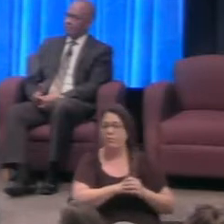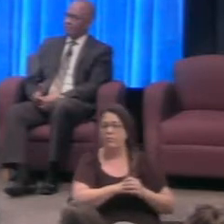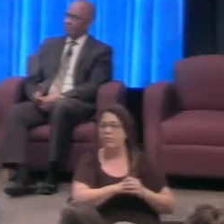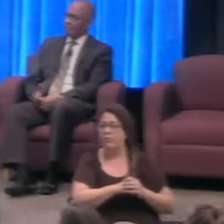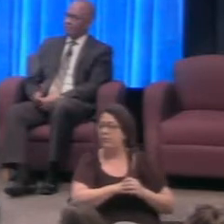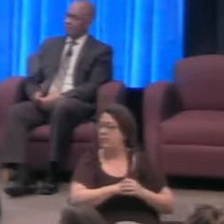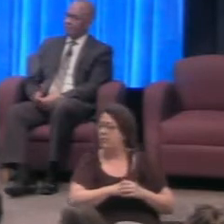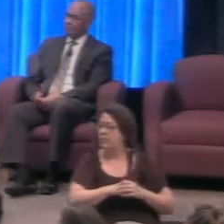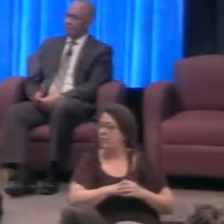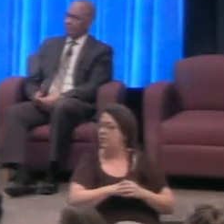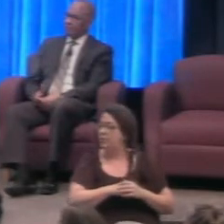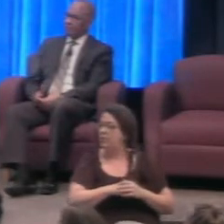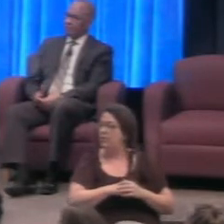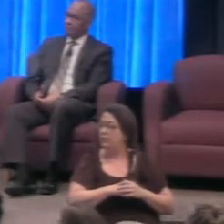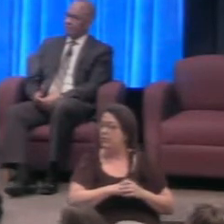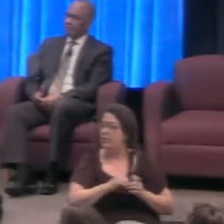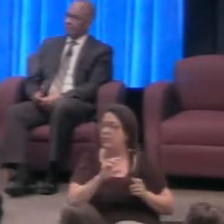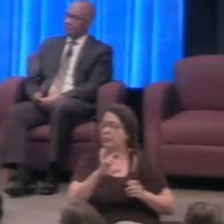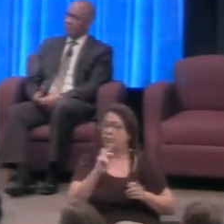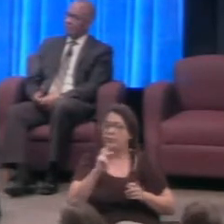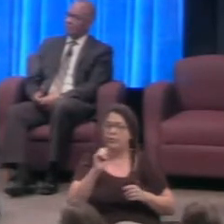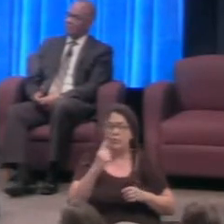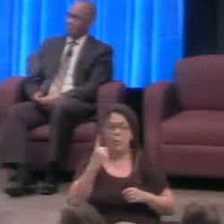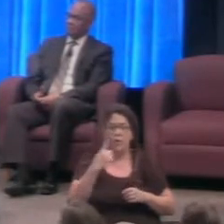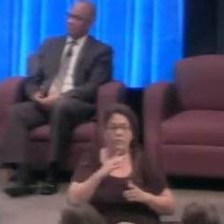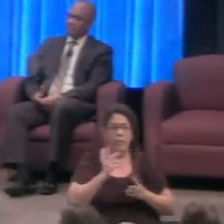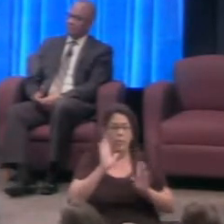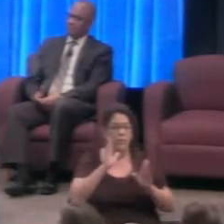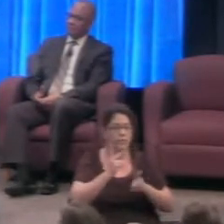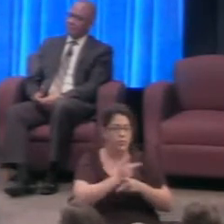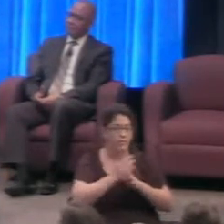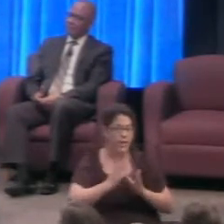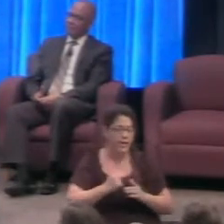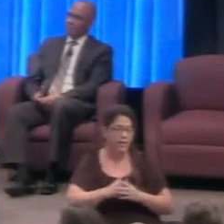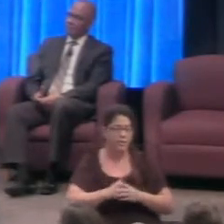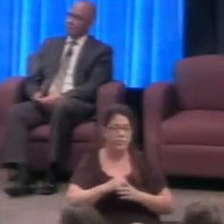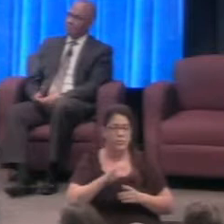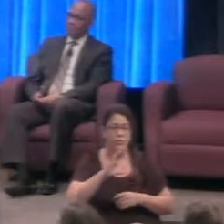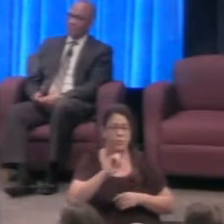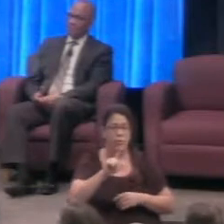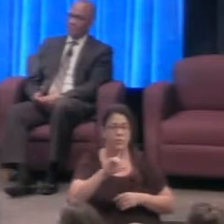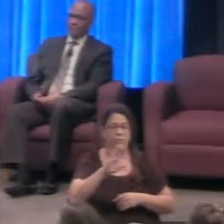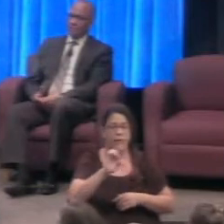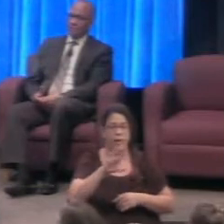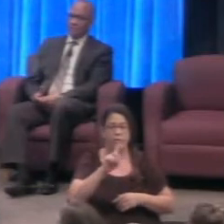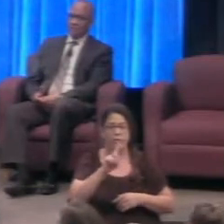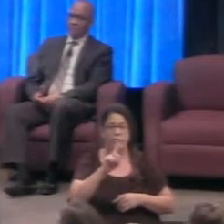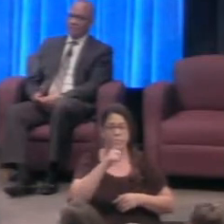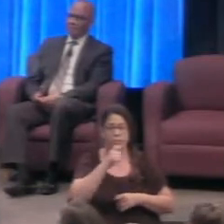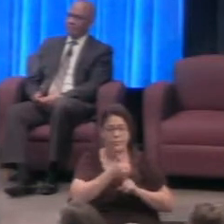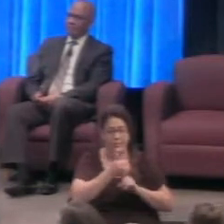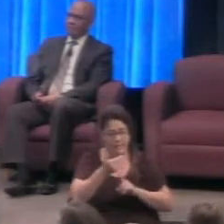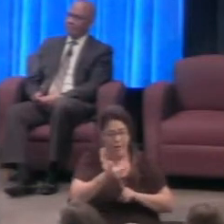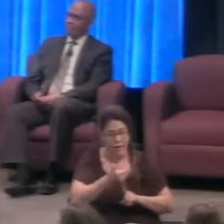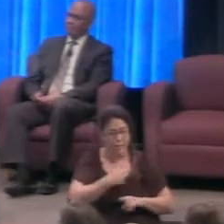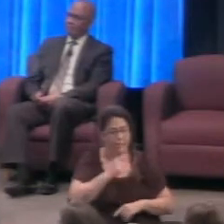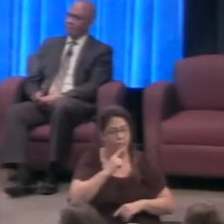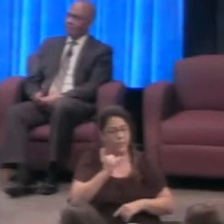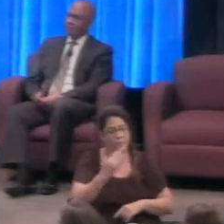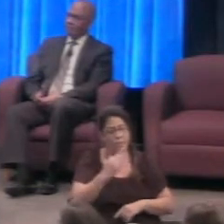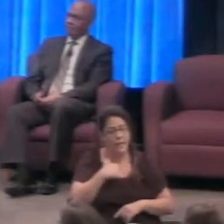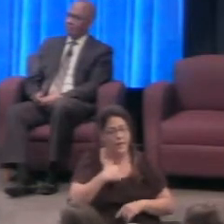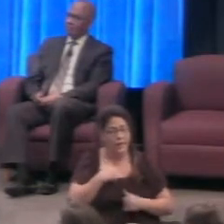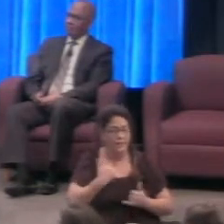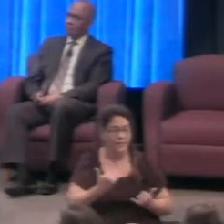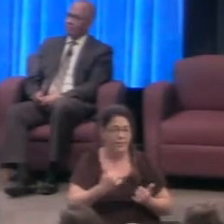was one of my wonderful supervisors, and of course, Colonel Baird, who hired me for the job that I